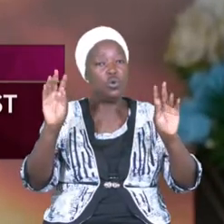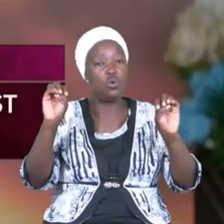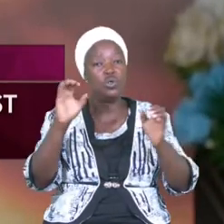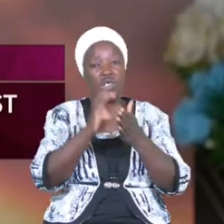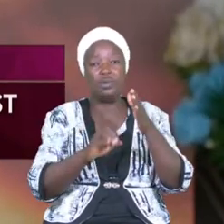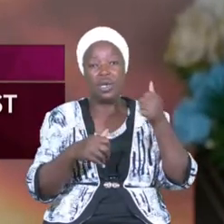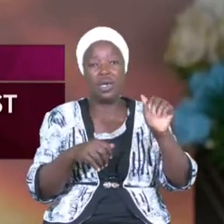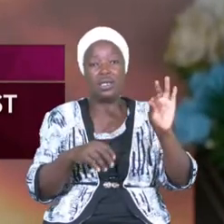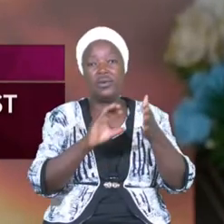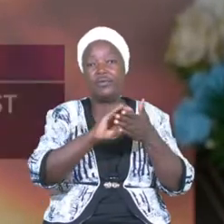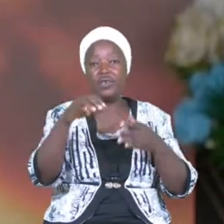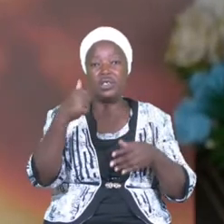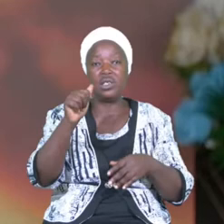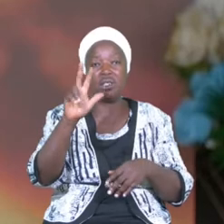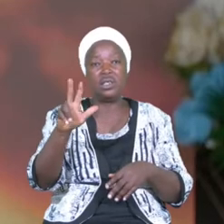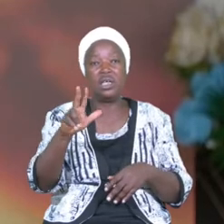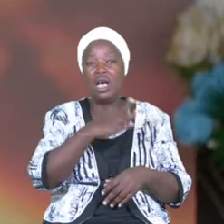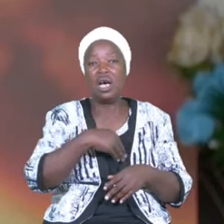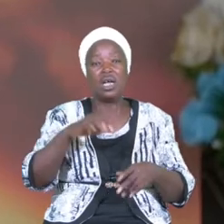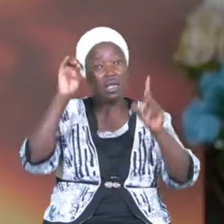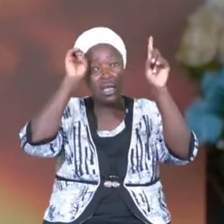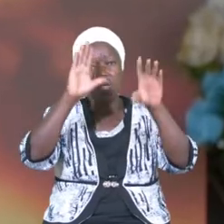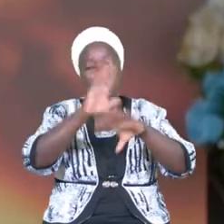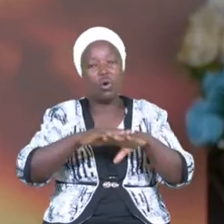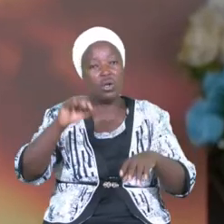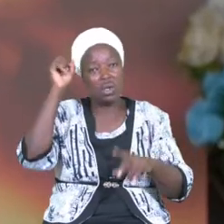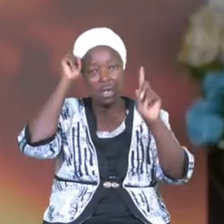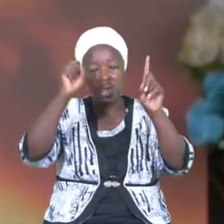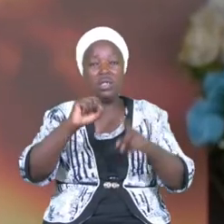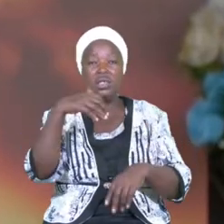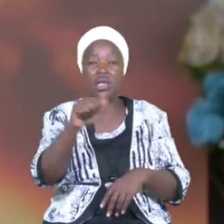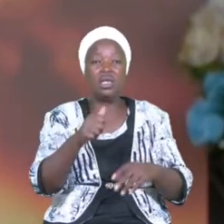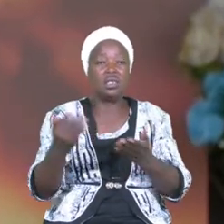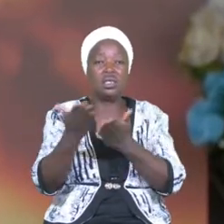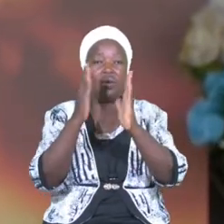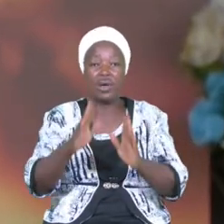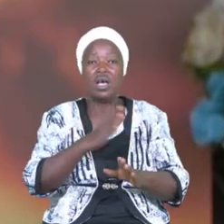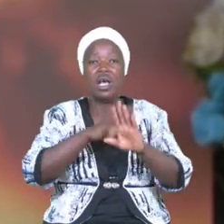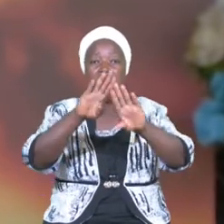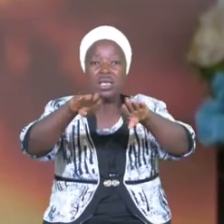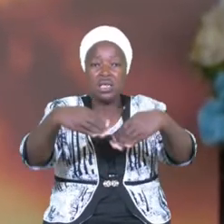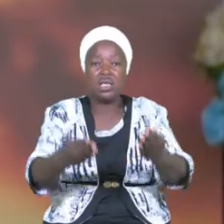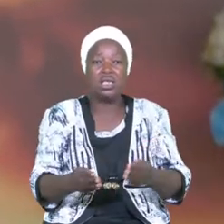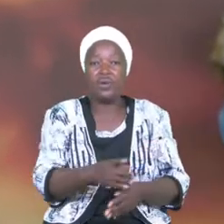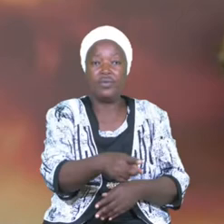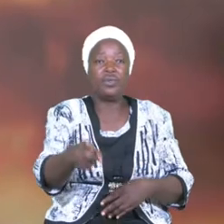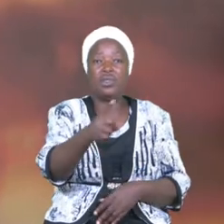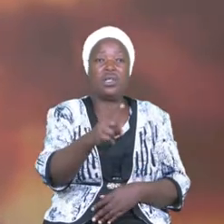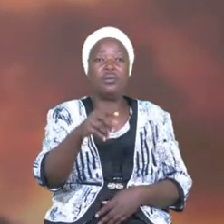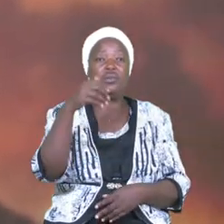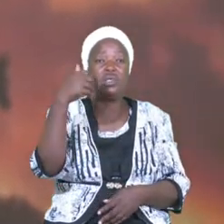called his 10 servants and delivered them 10 pounds